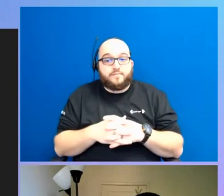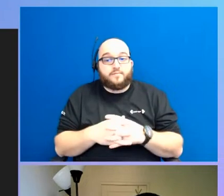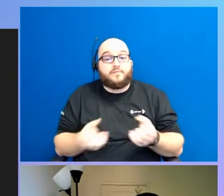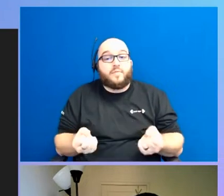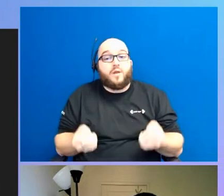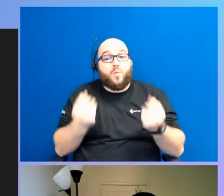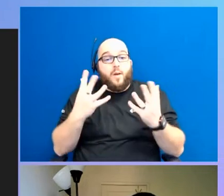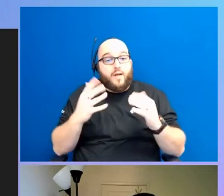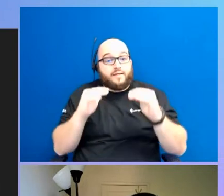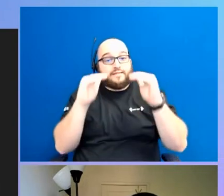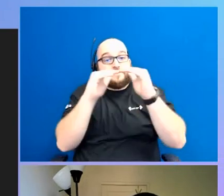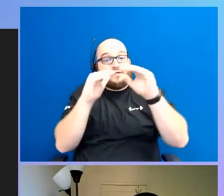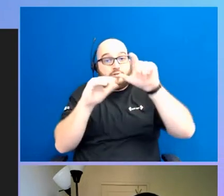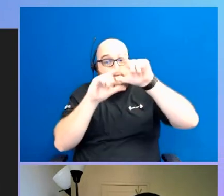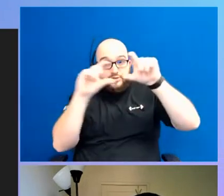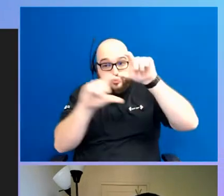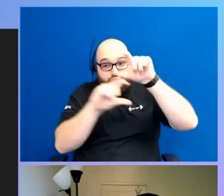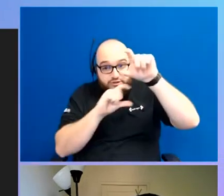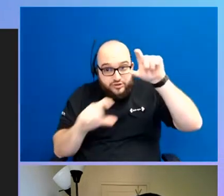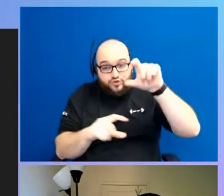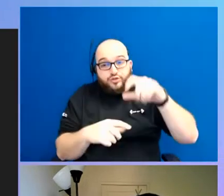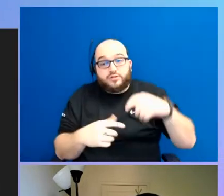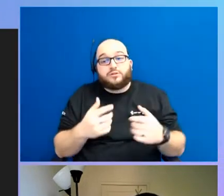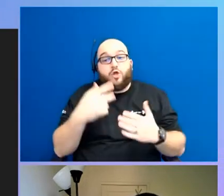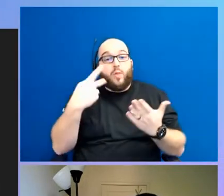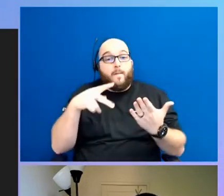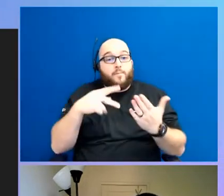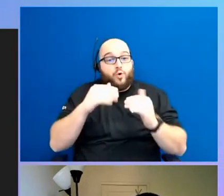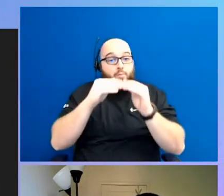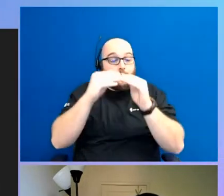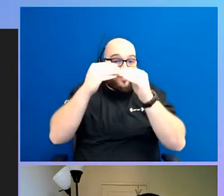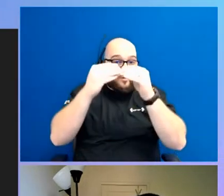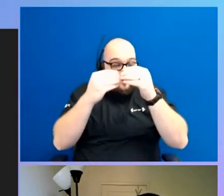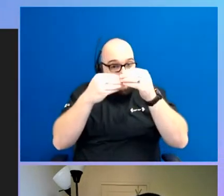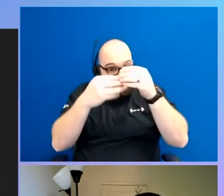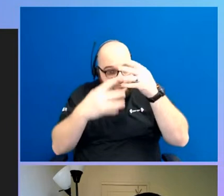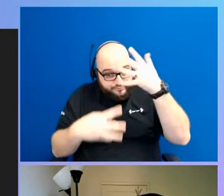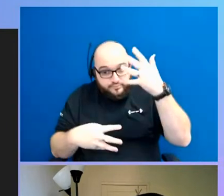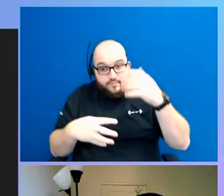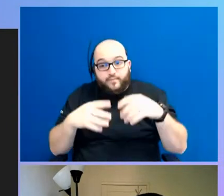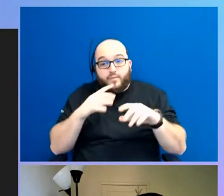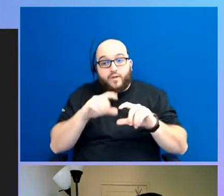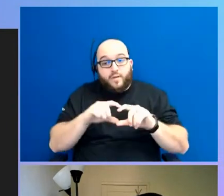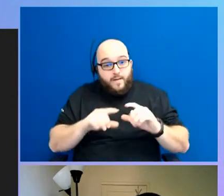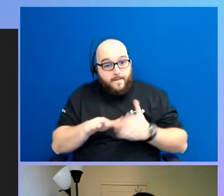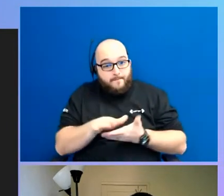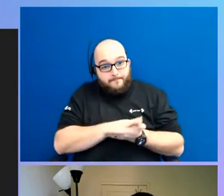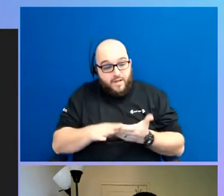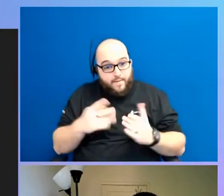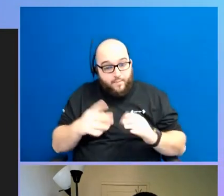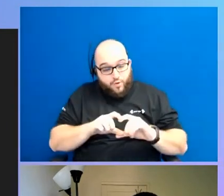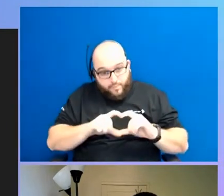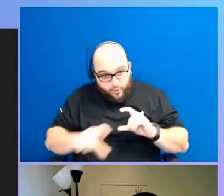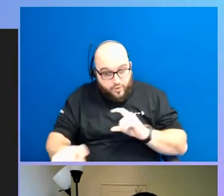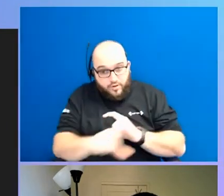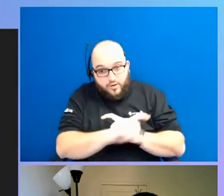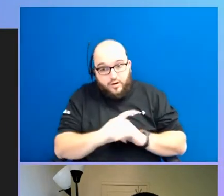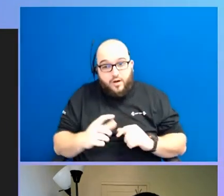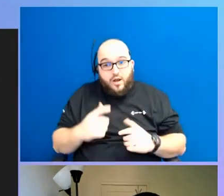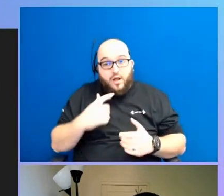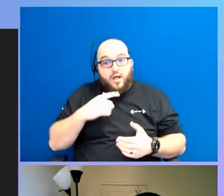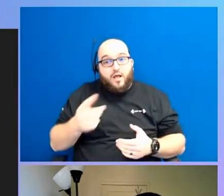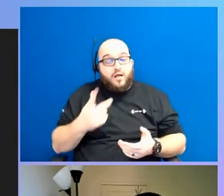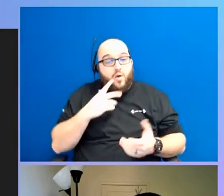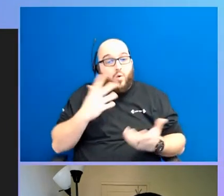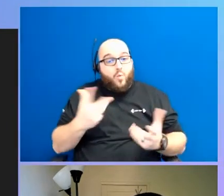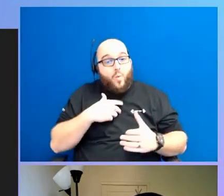tiers, the purple ombre color, the plain bottom tier on image number 2, the serving dish between the two,